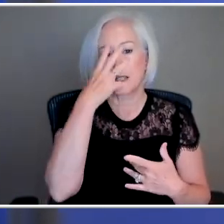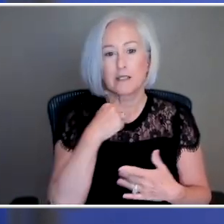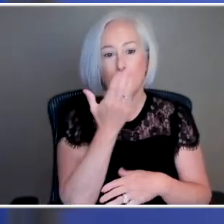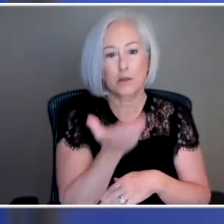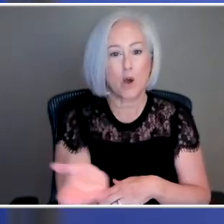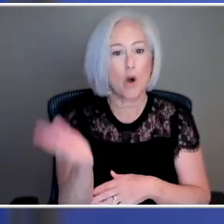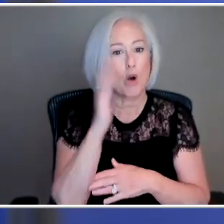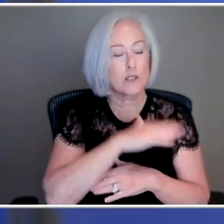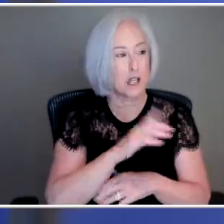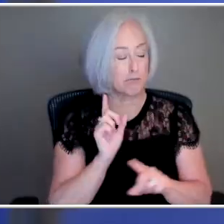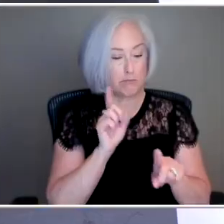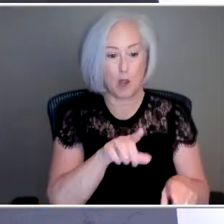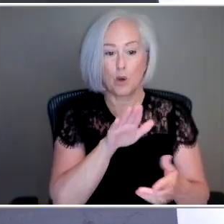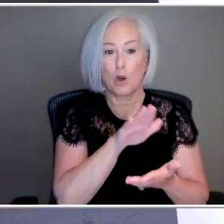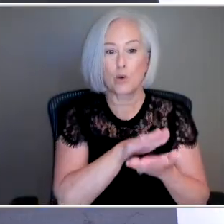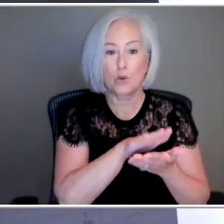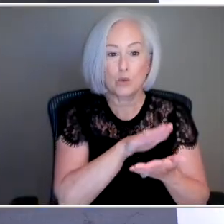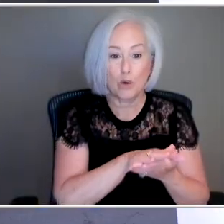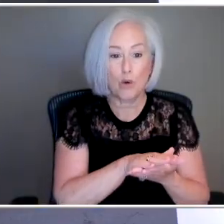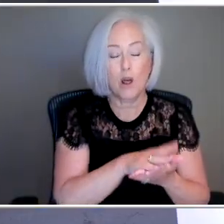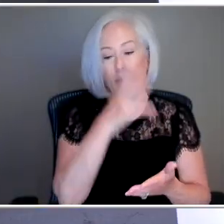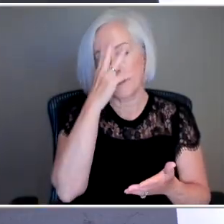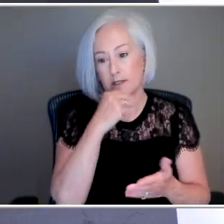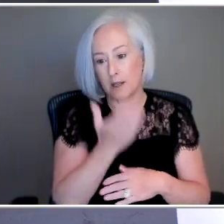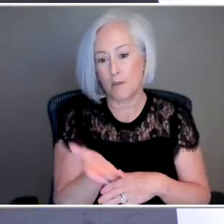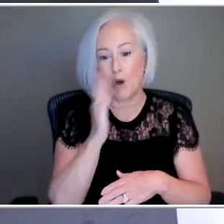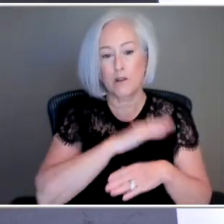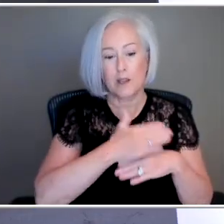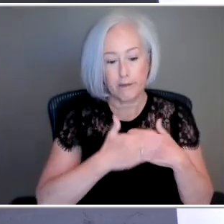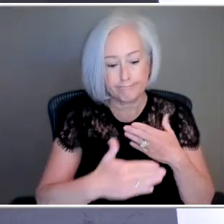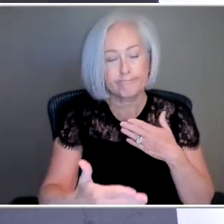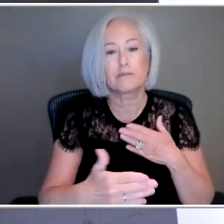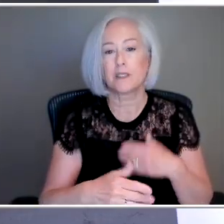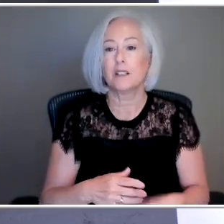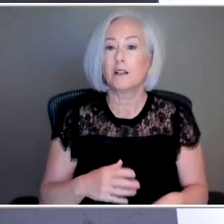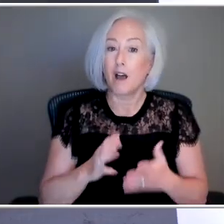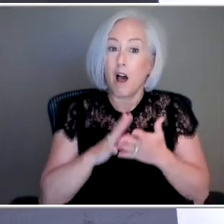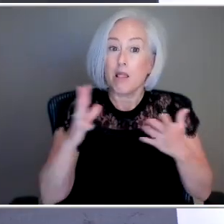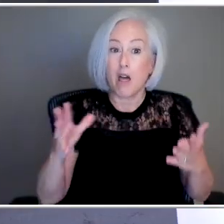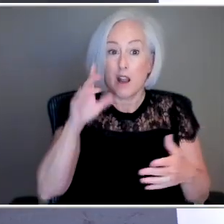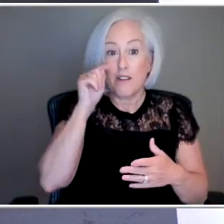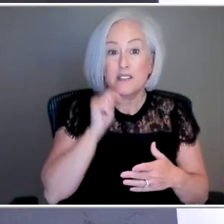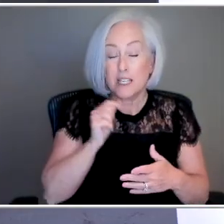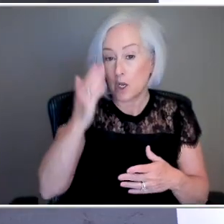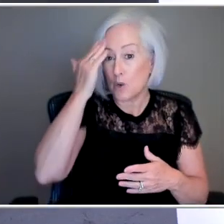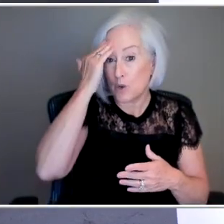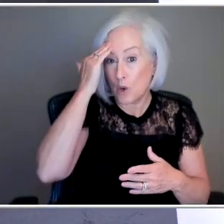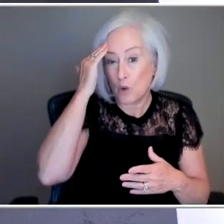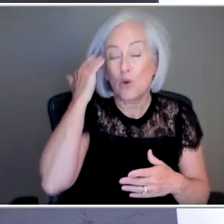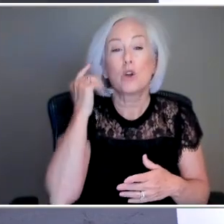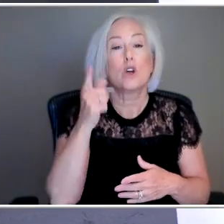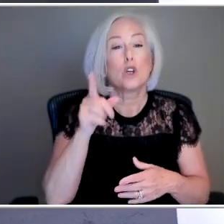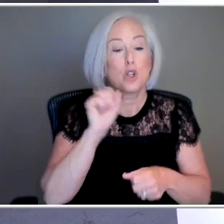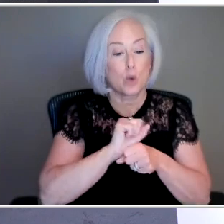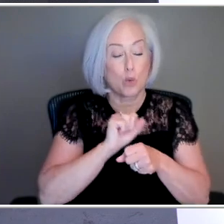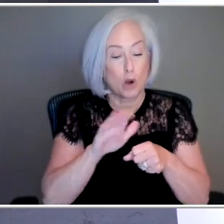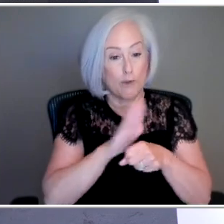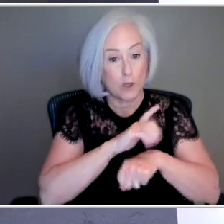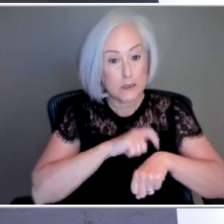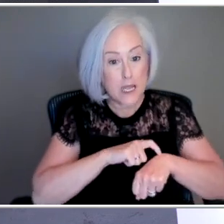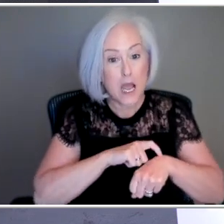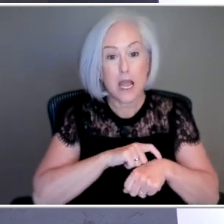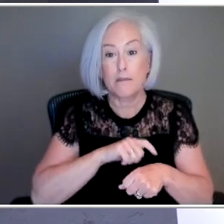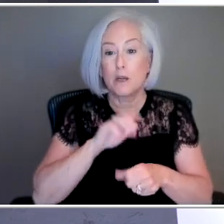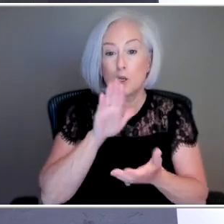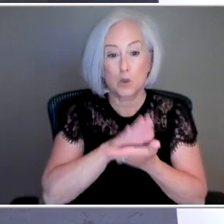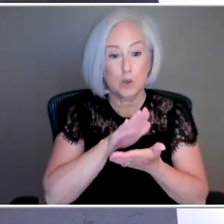sleep. Well, and you hear a lot of teenagers sleep, right? So you're thinking, but you knew, even though you're working full-time and you're going to school full-time, that there's just something